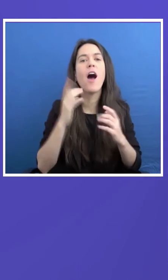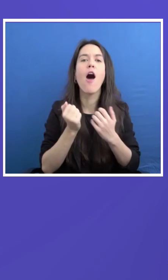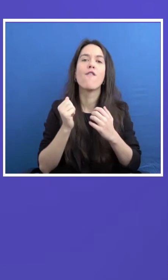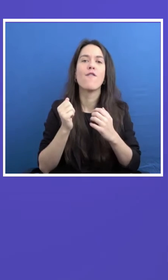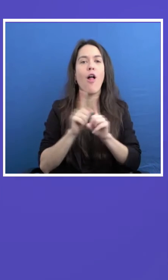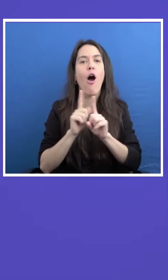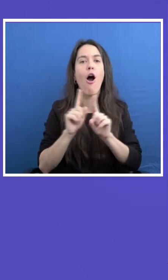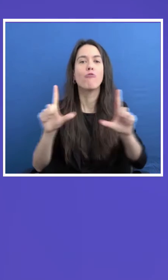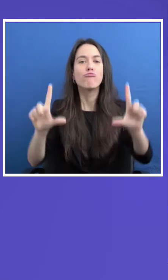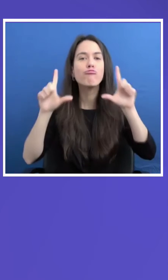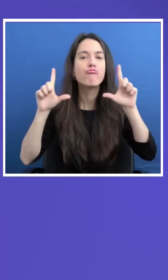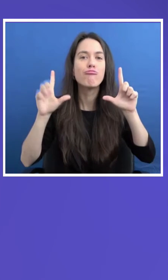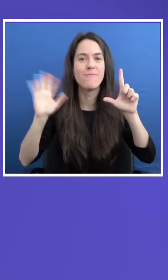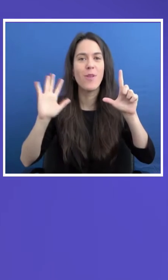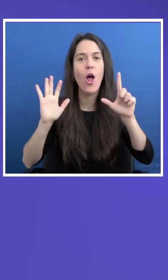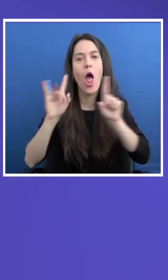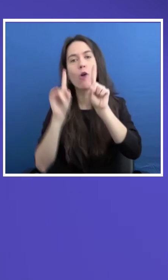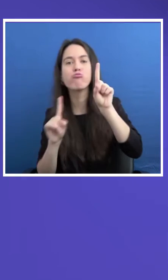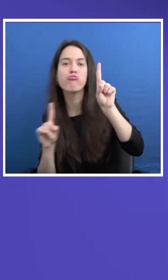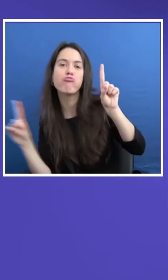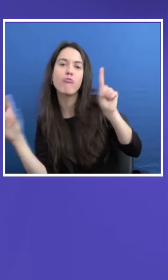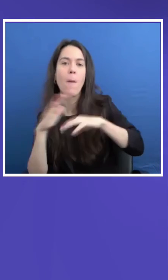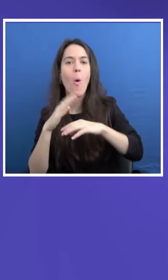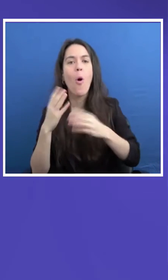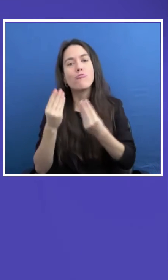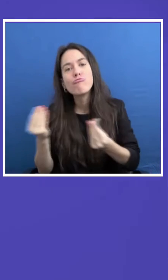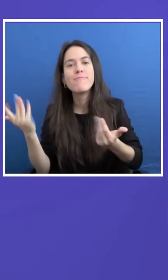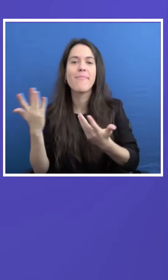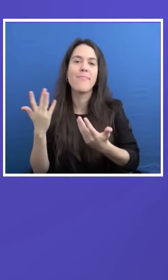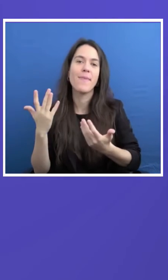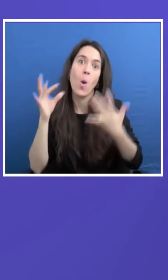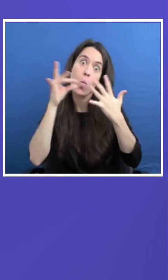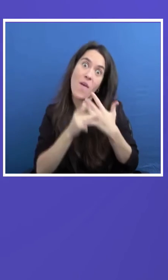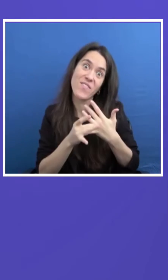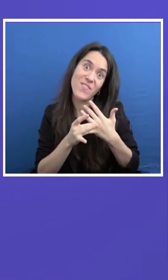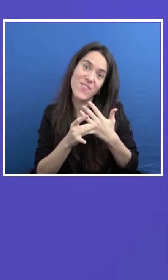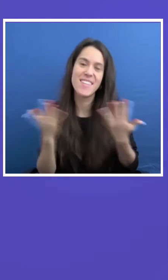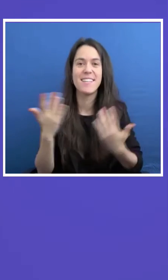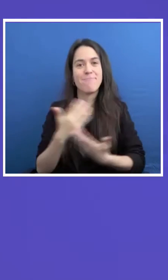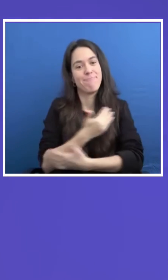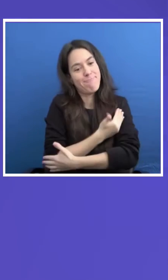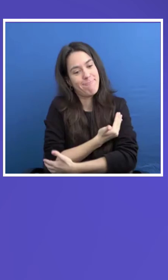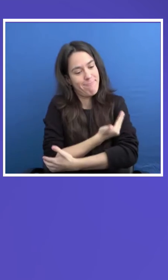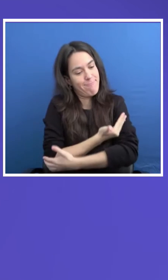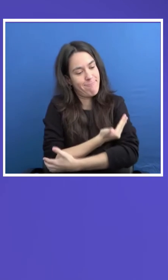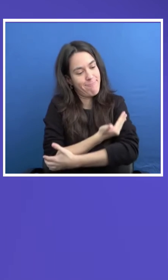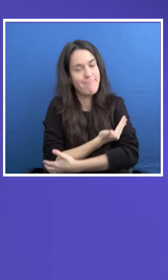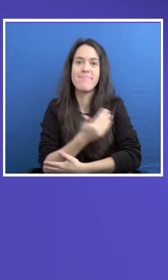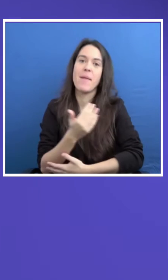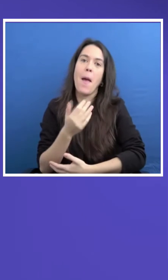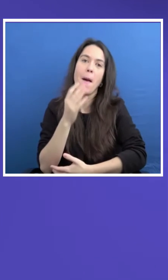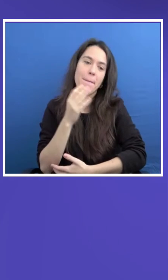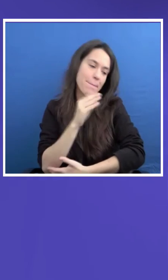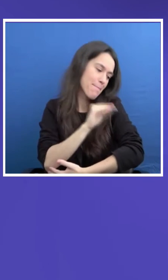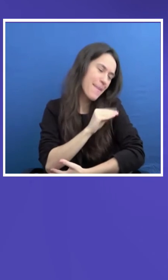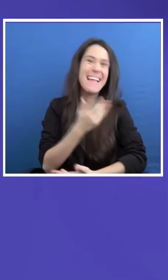They often portray the role of wives and mothers. This is very good because